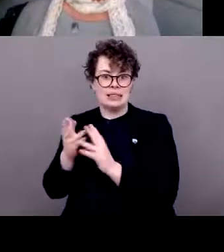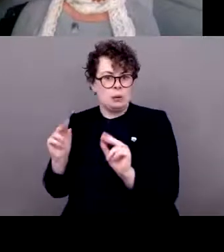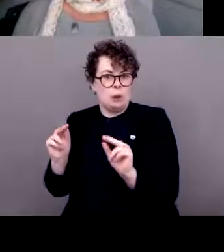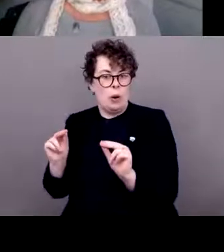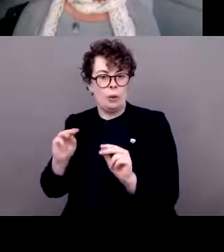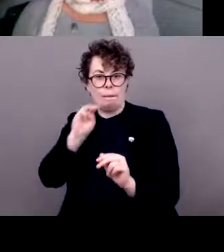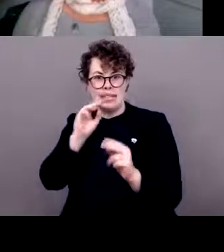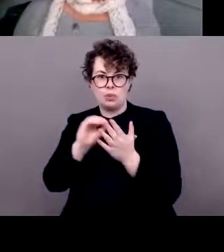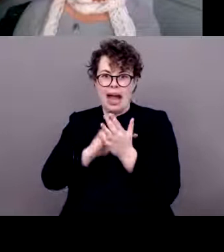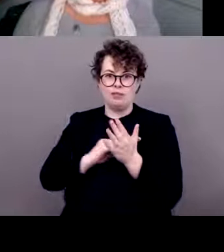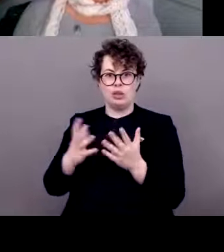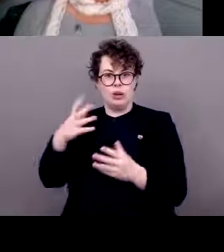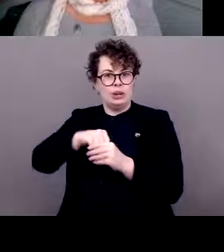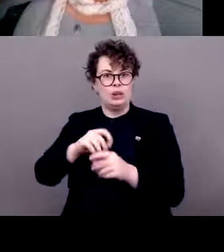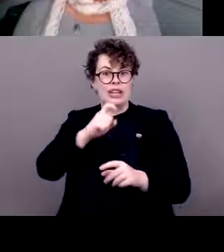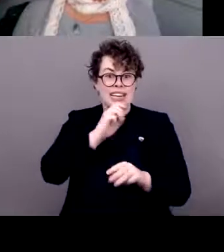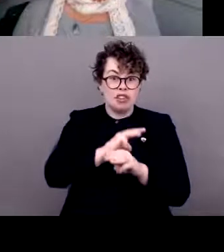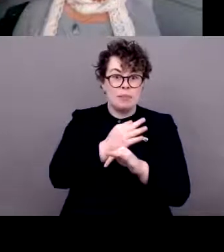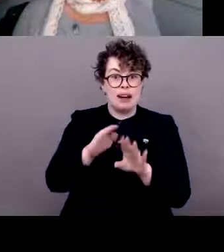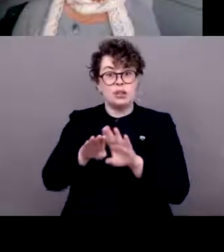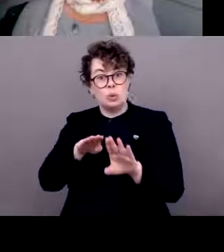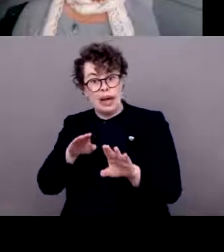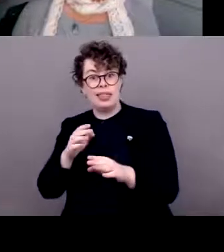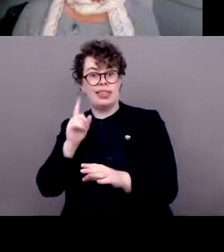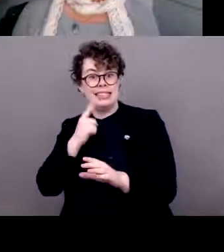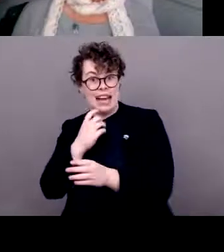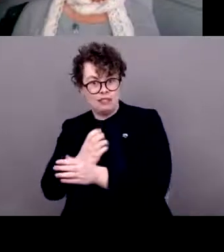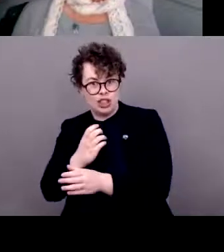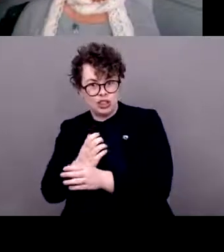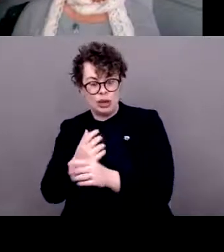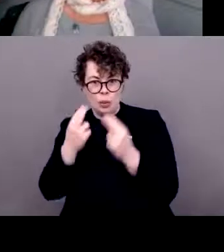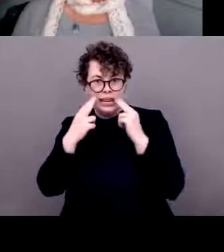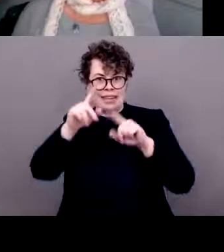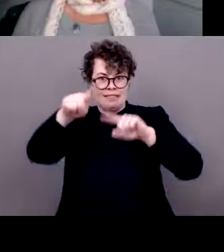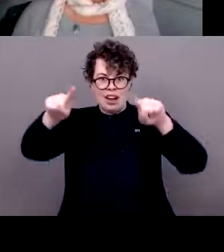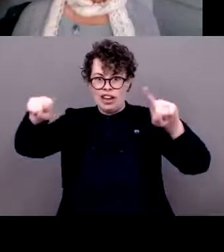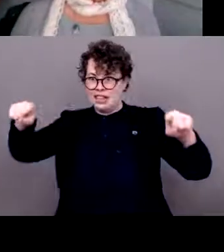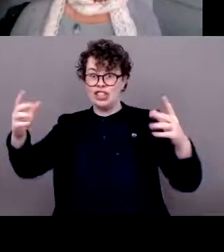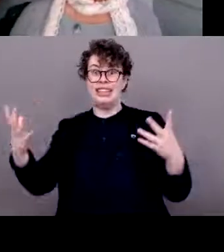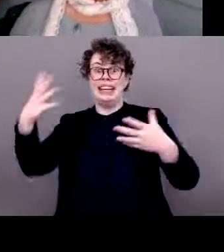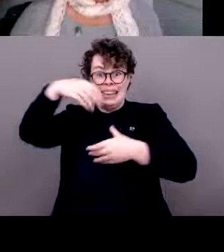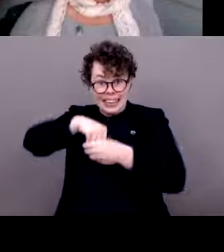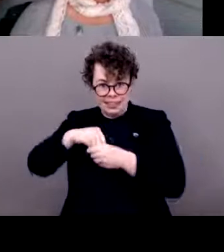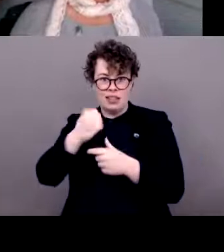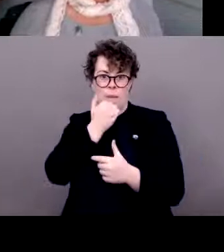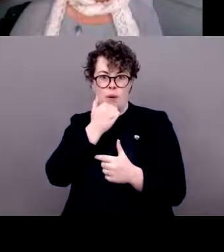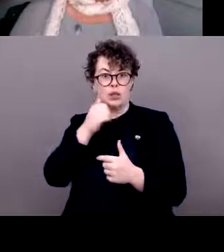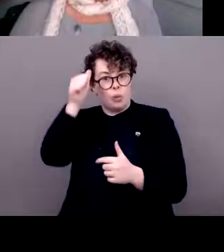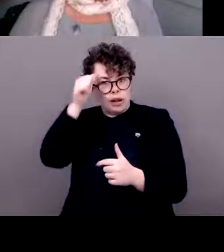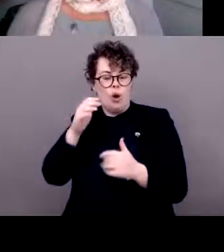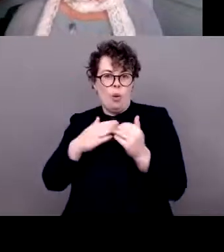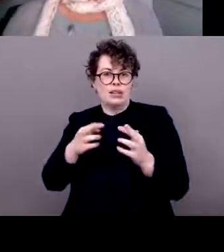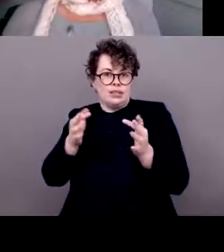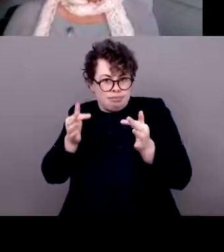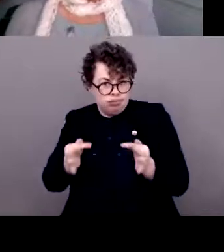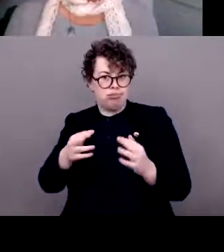want to include a whole range of deaf children, and of course as many as we can. And then the question of who